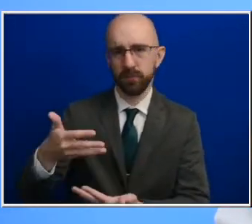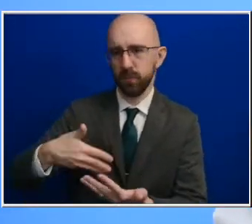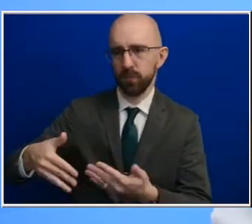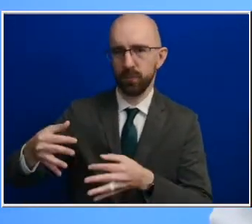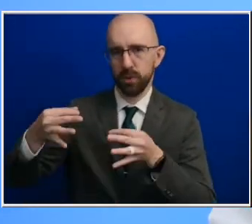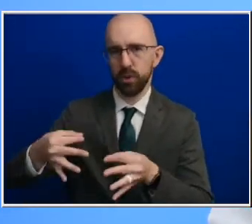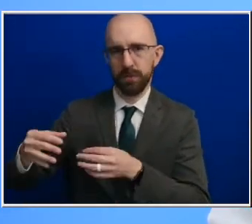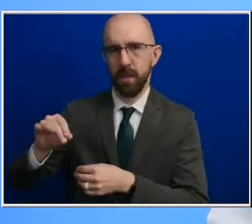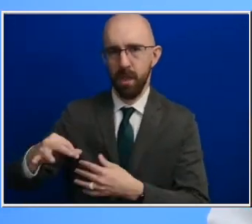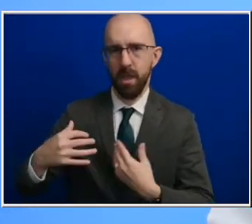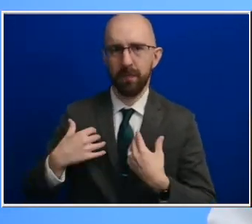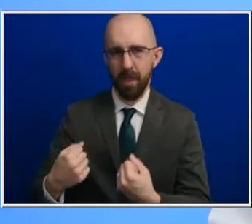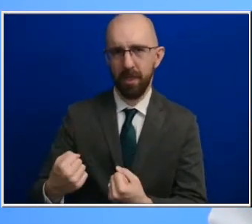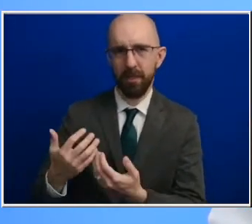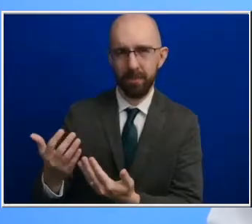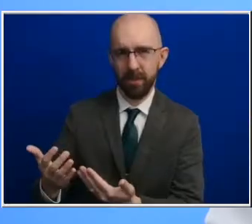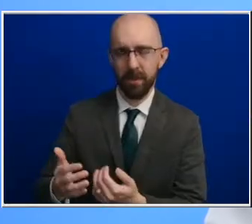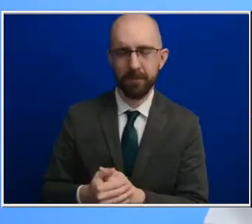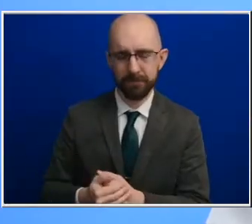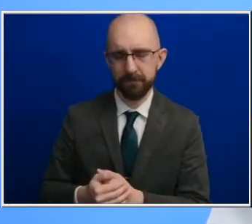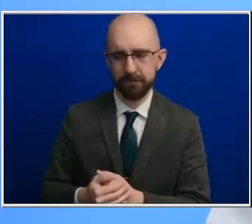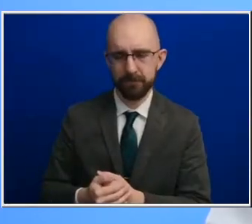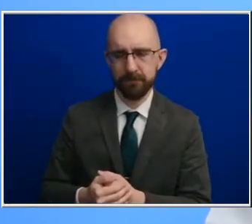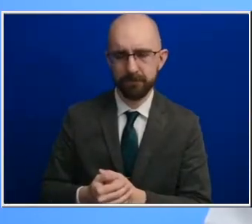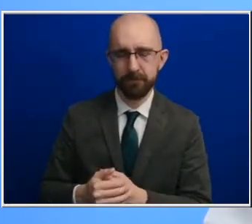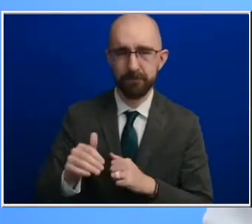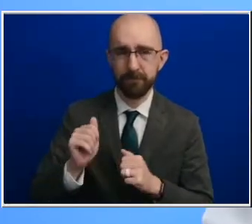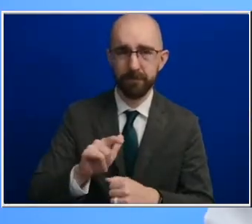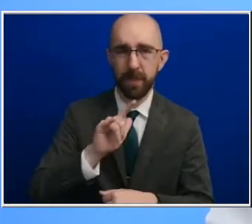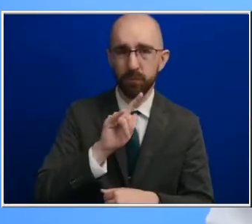and it can be really